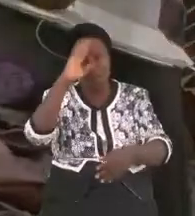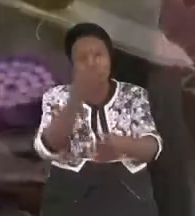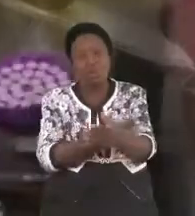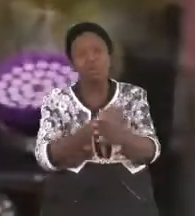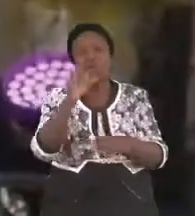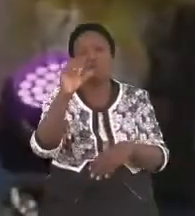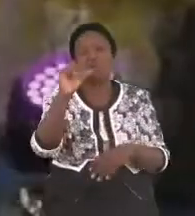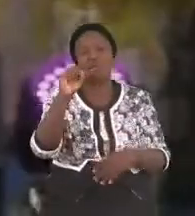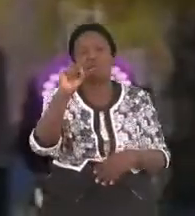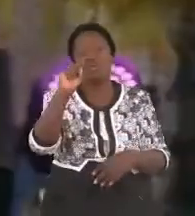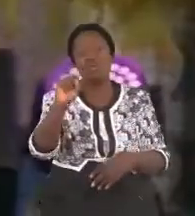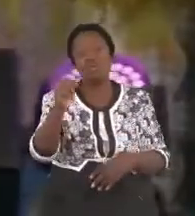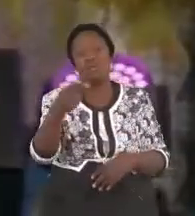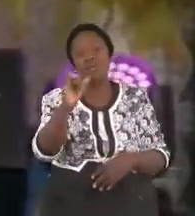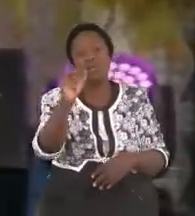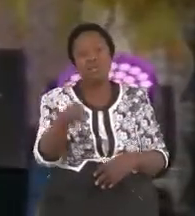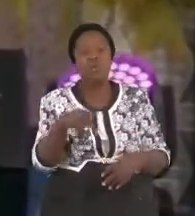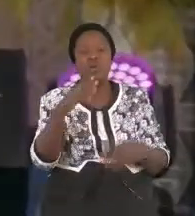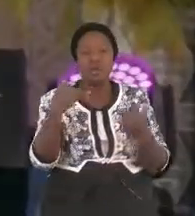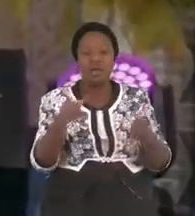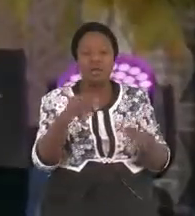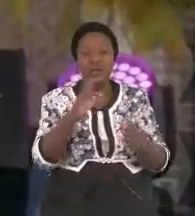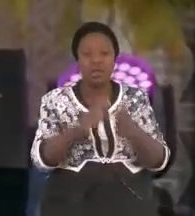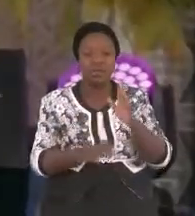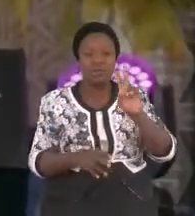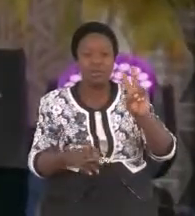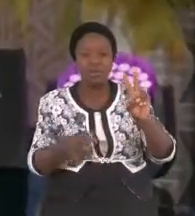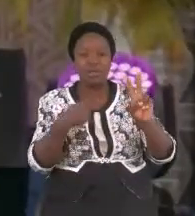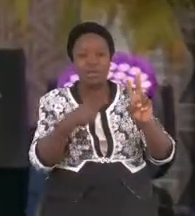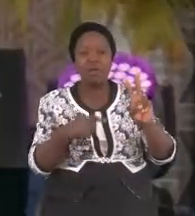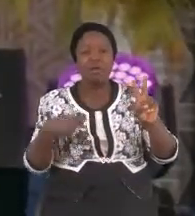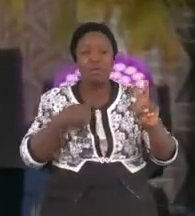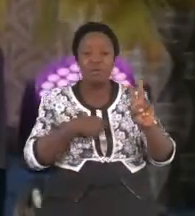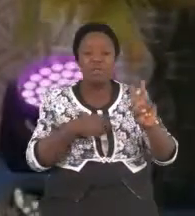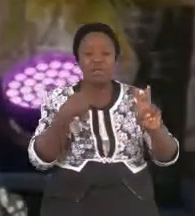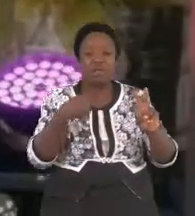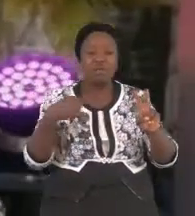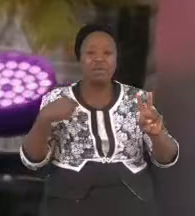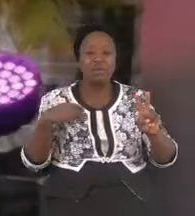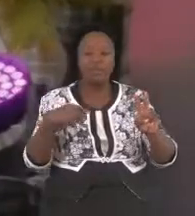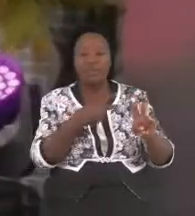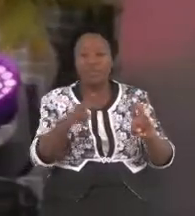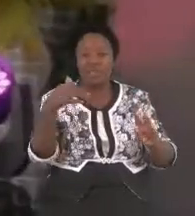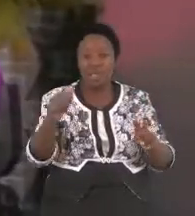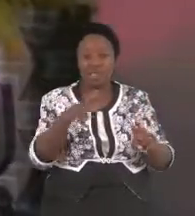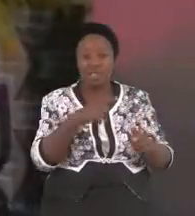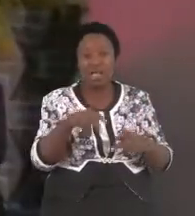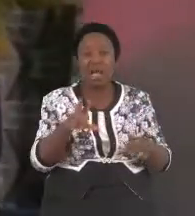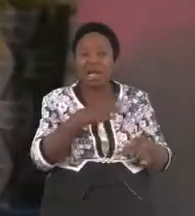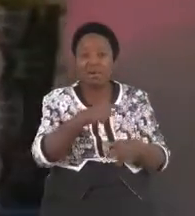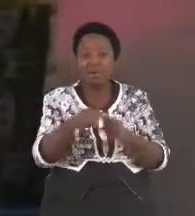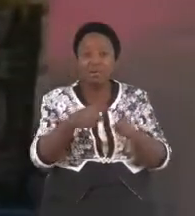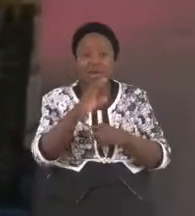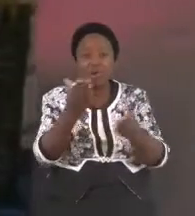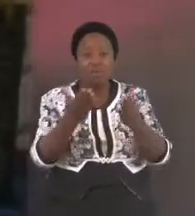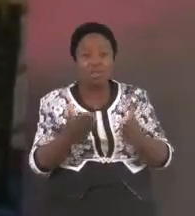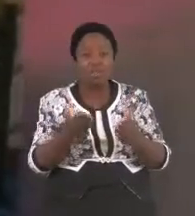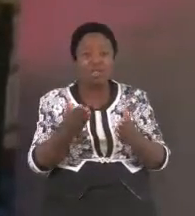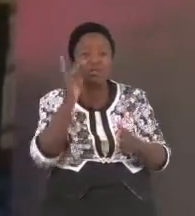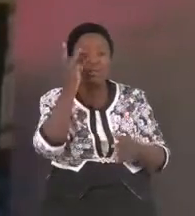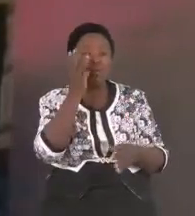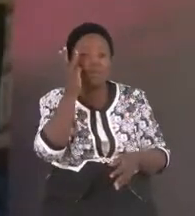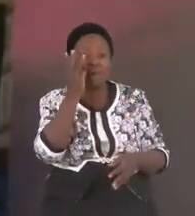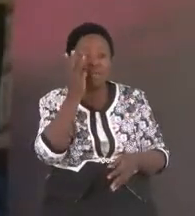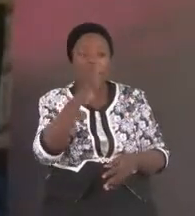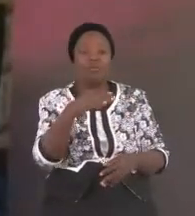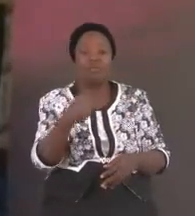we're looking at verse 3. It says, "And when they wanted wine, the mother of Jesus says unto